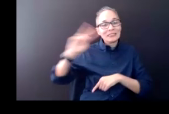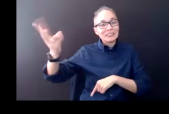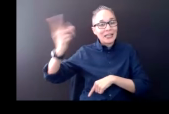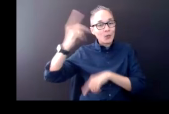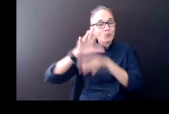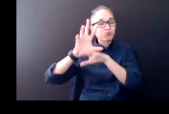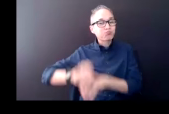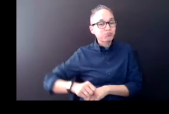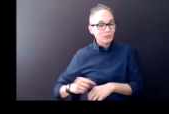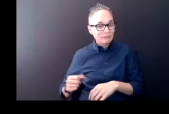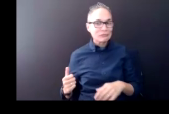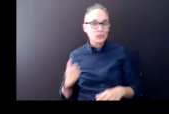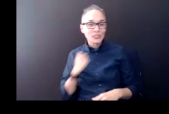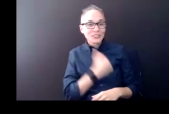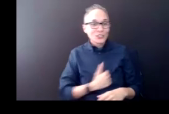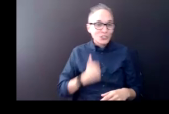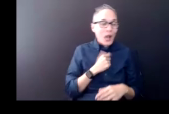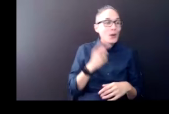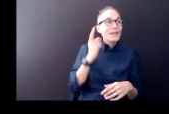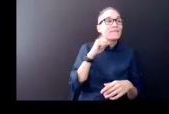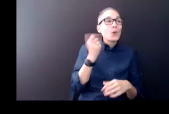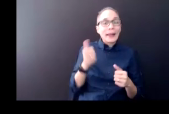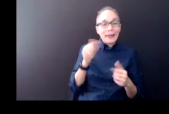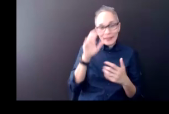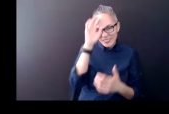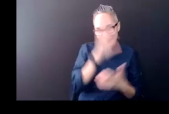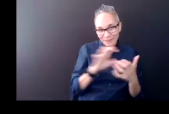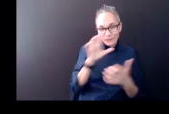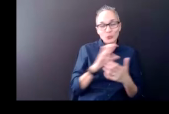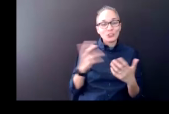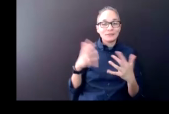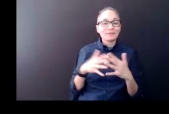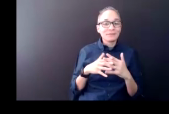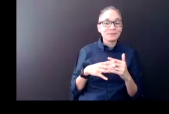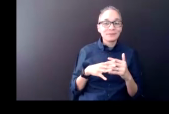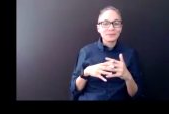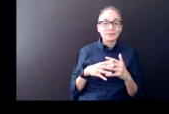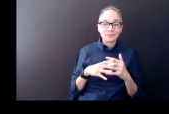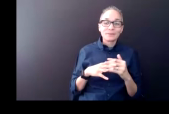and so I apologize for any confusion or anything else. But yeah,